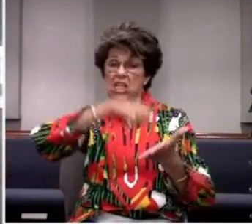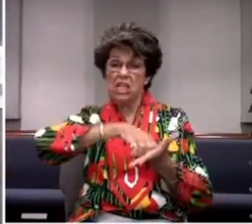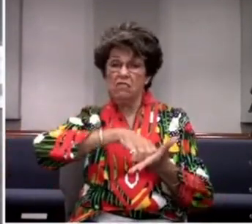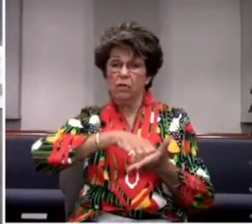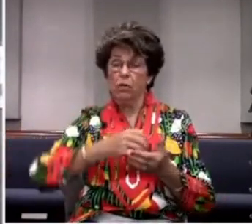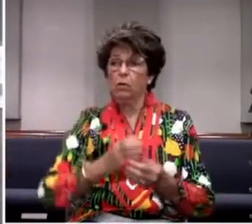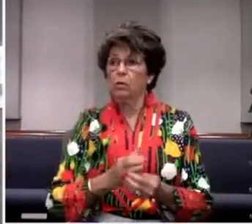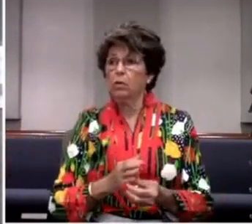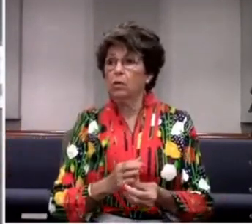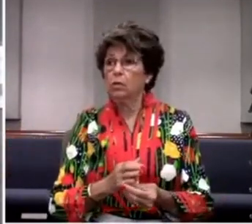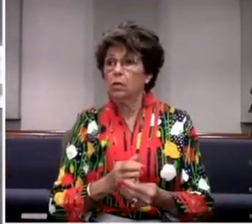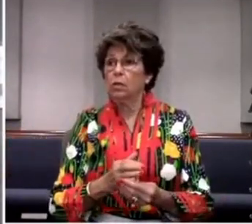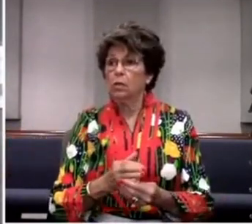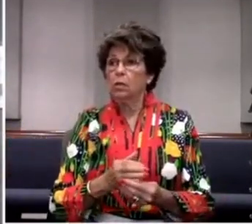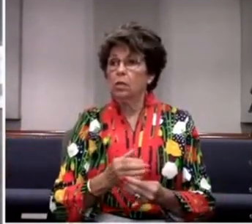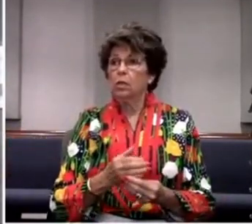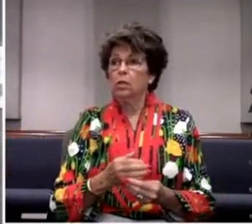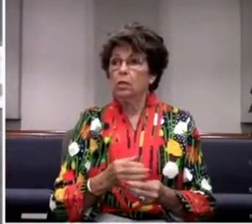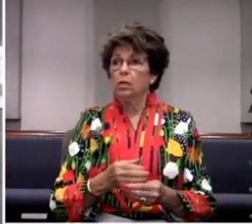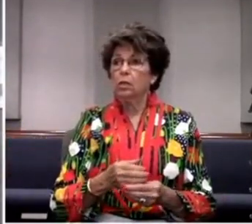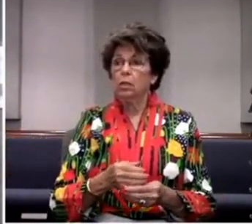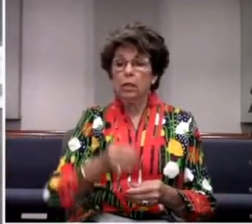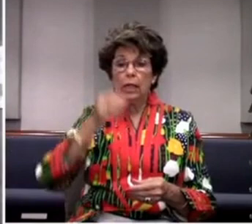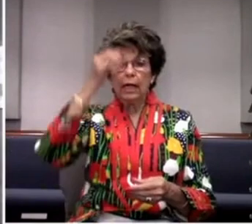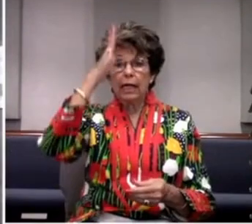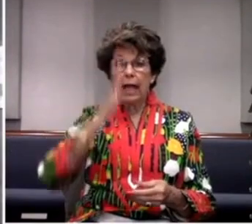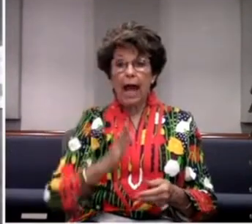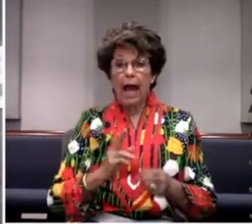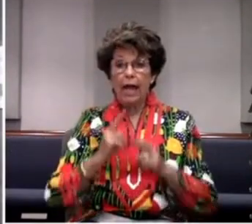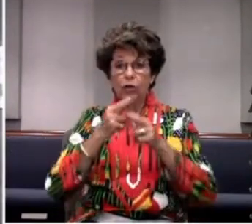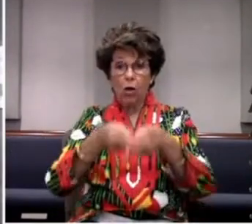never condones evil. God calls evil sin.